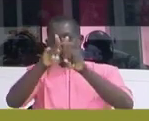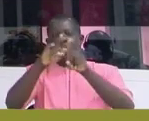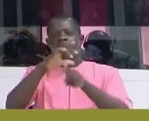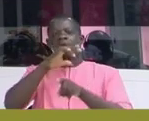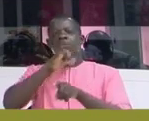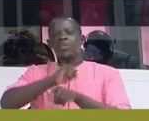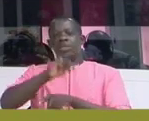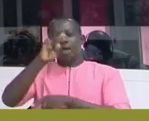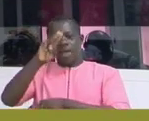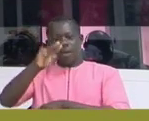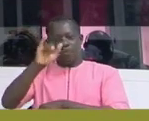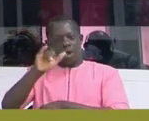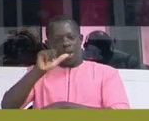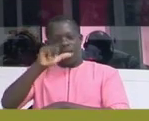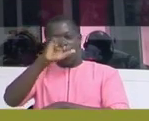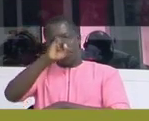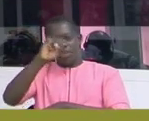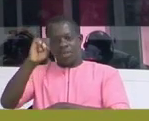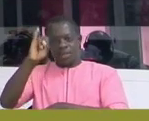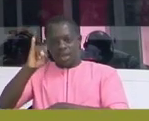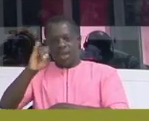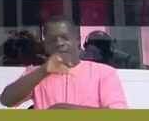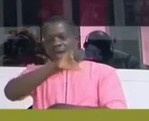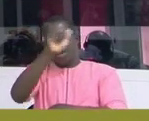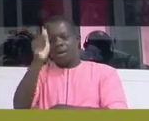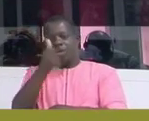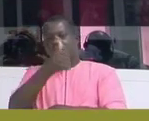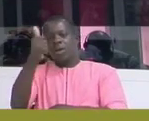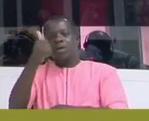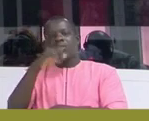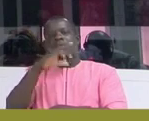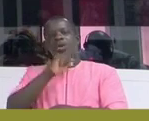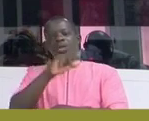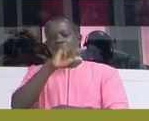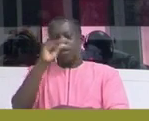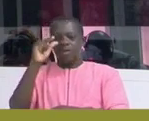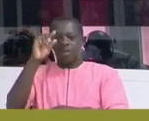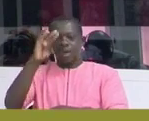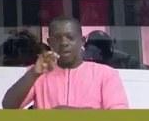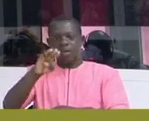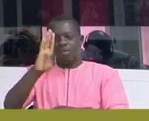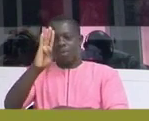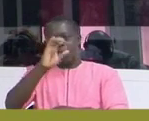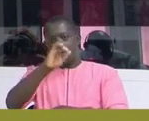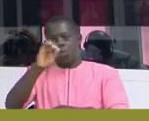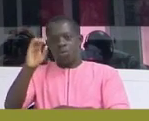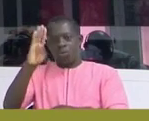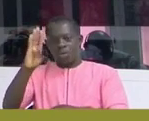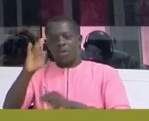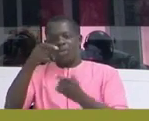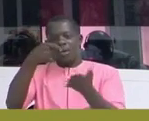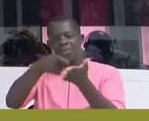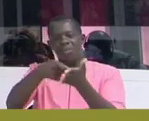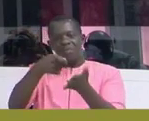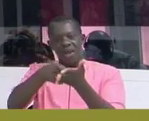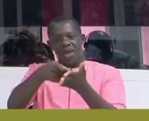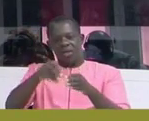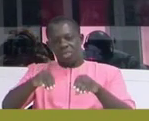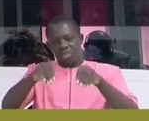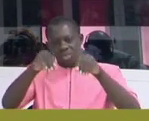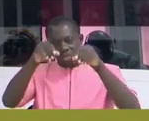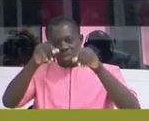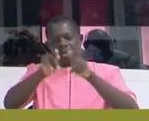Dongu? Yes. How how the cost of the sand was to be aortioned?